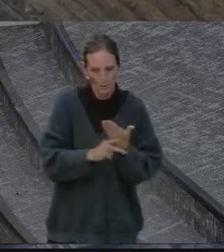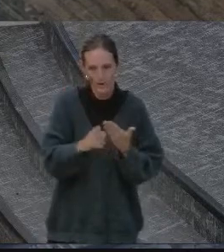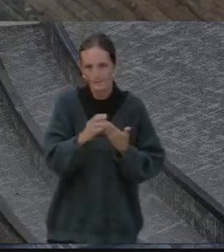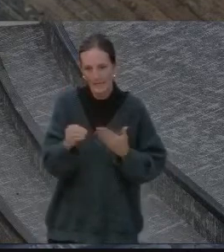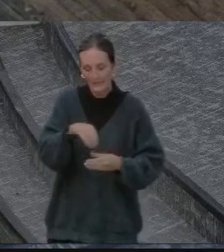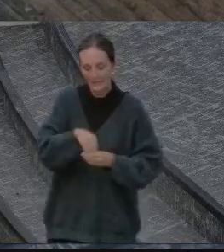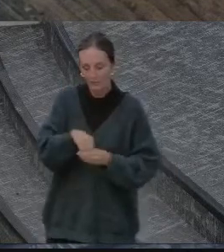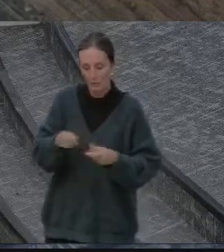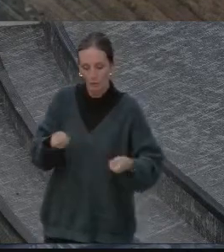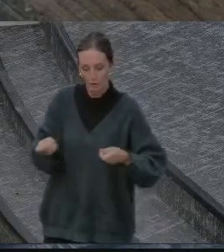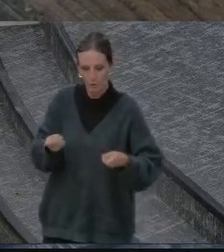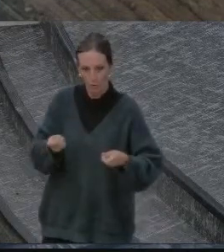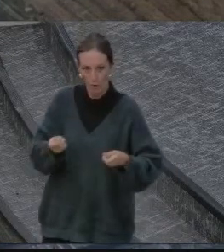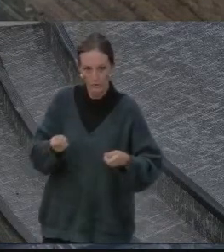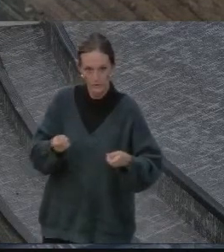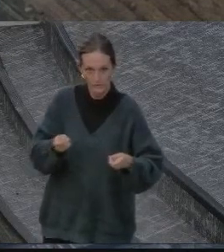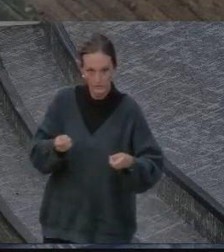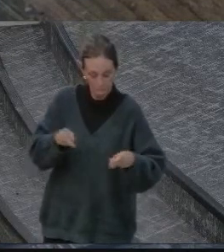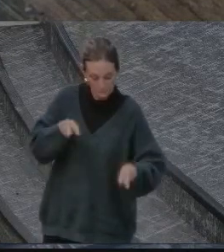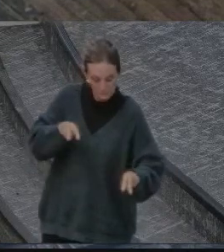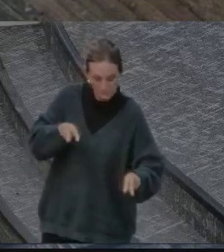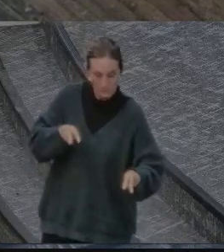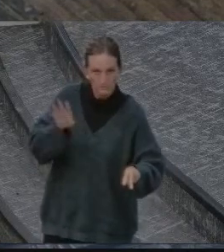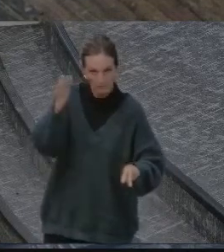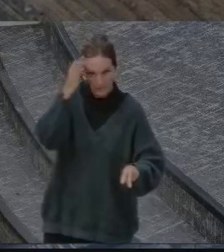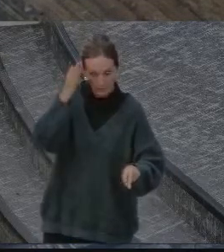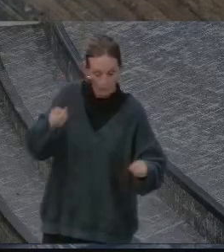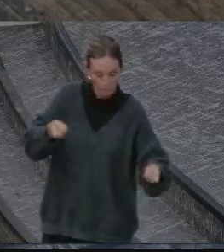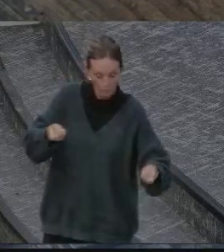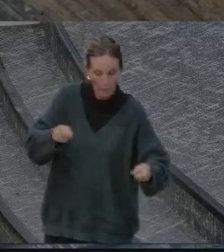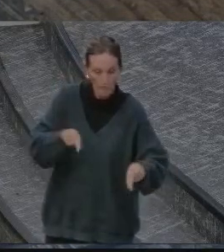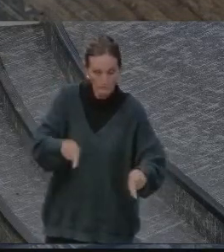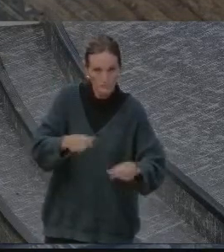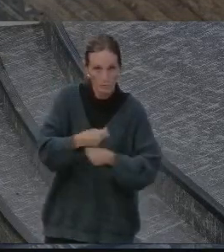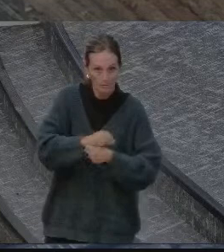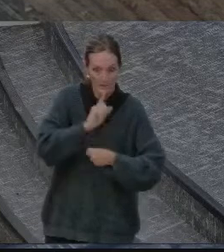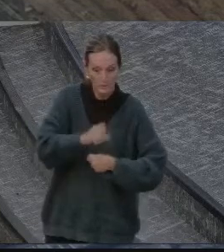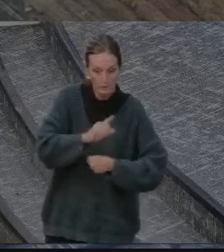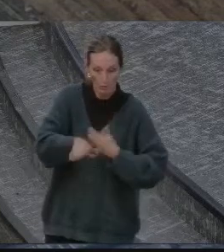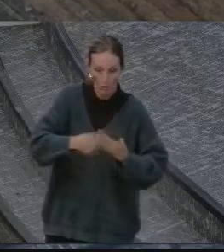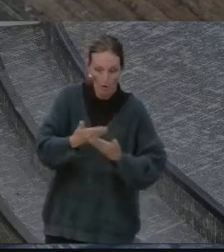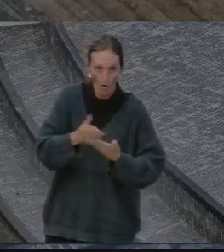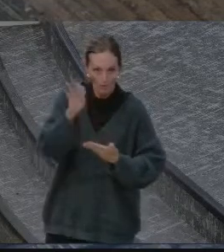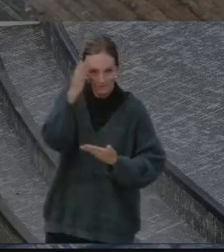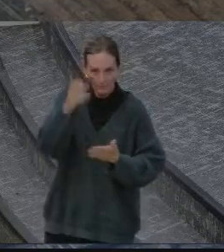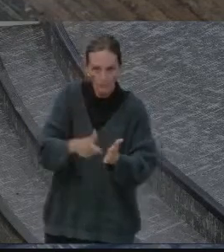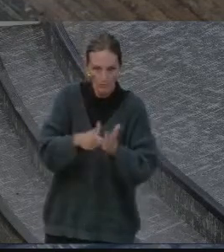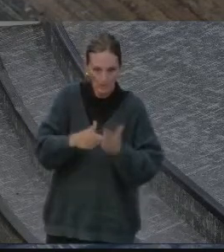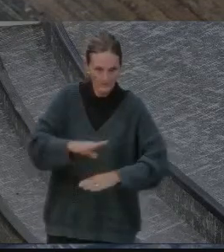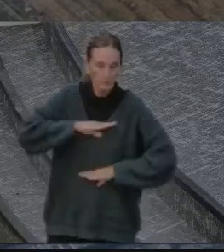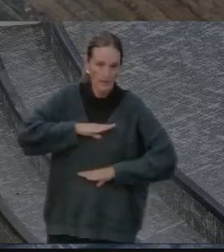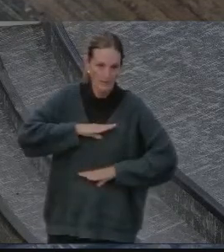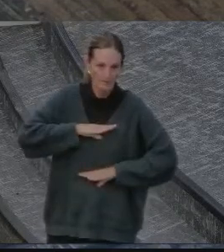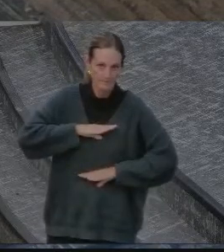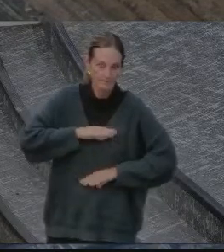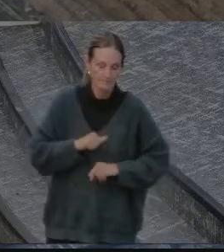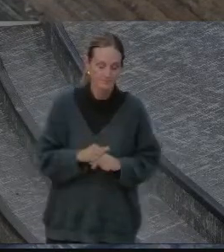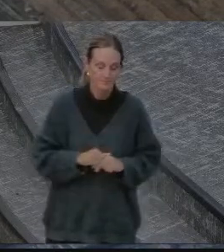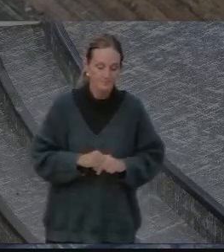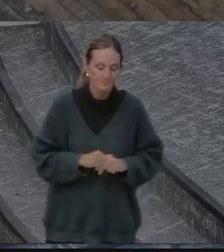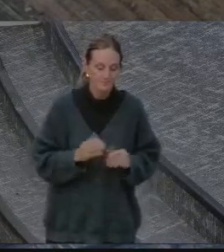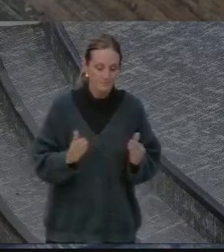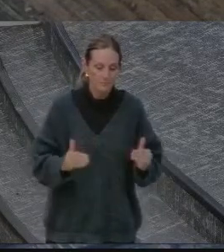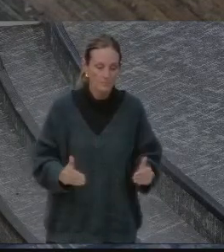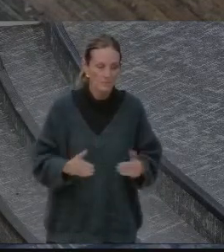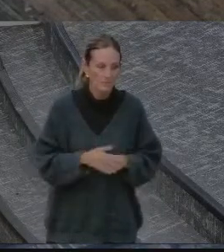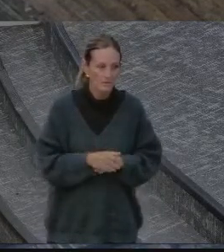controls over those federal programs to ensure that all federal requirements are met. So for